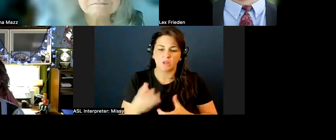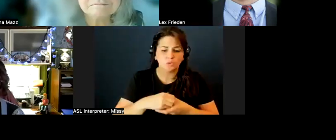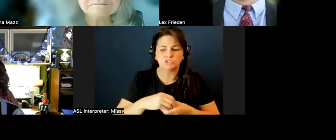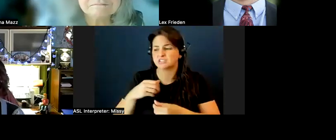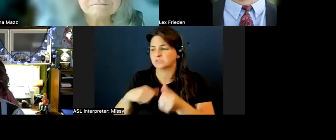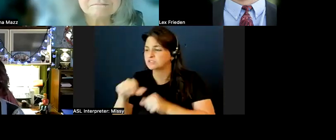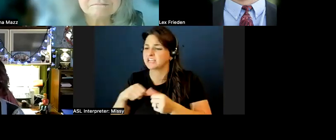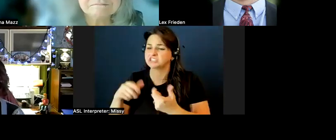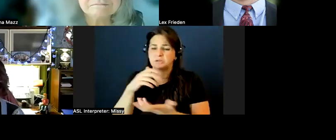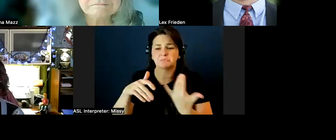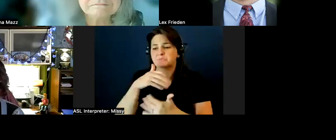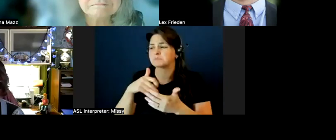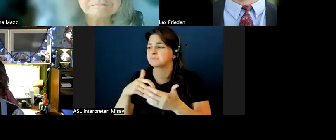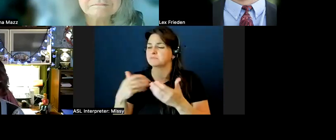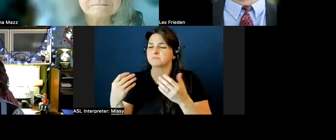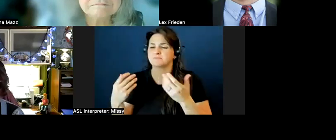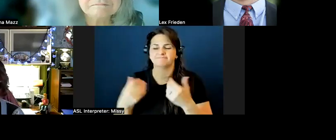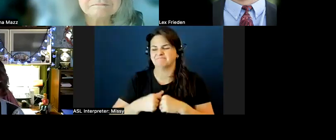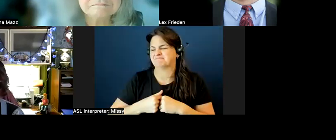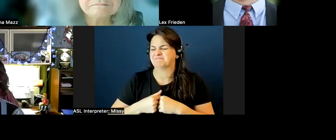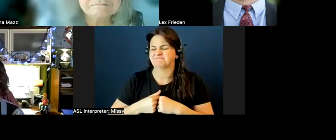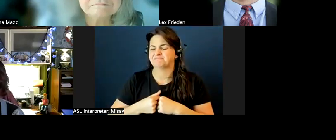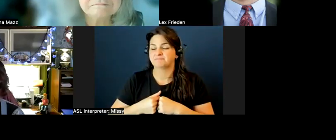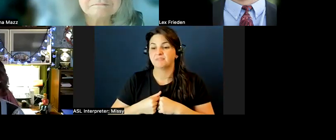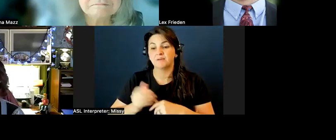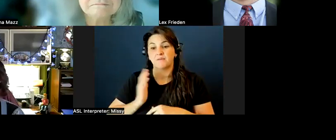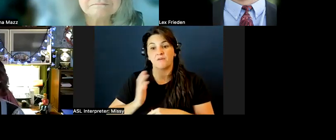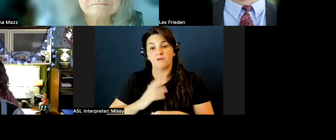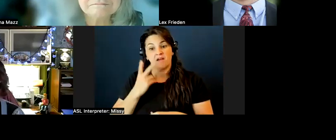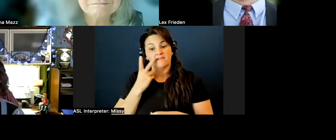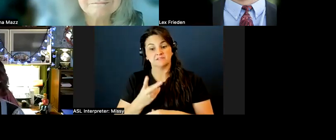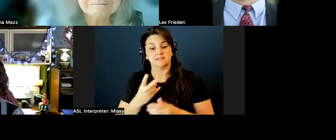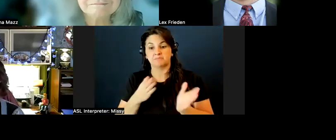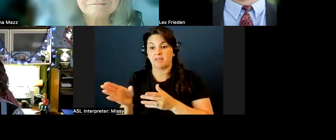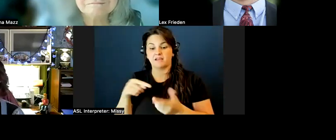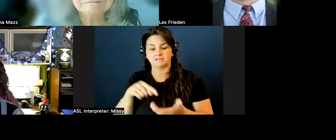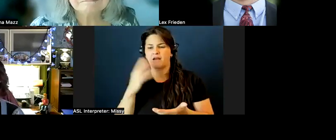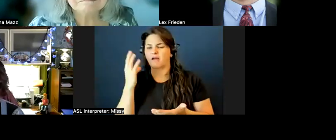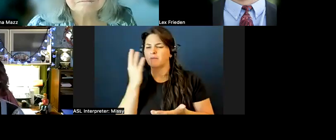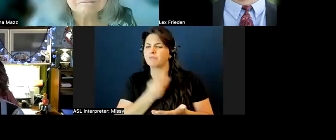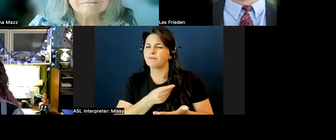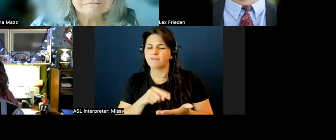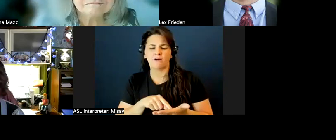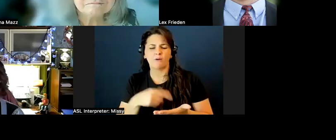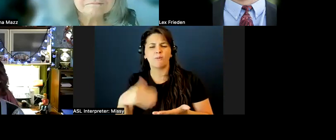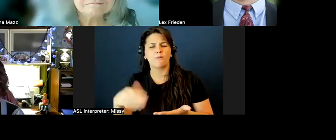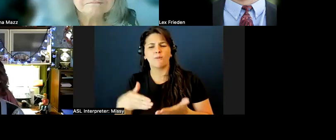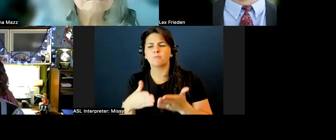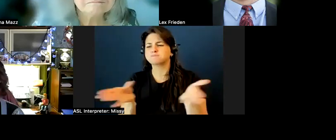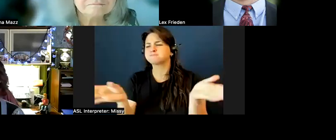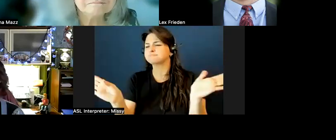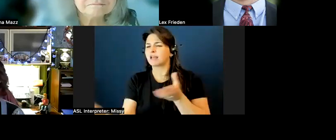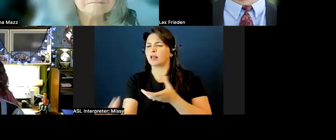you know, we've seen plans, beautiful plans done by architects that are truly inclusive